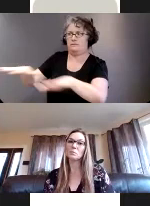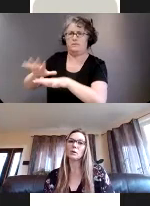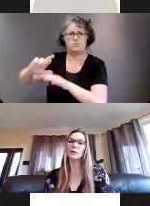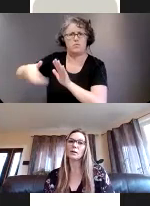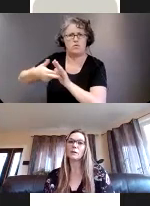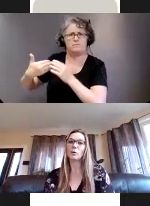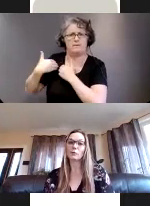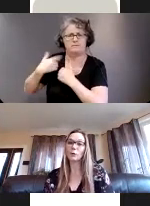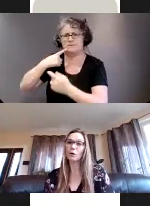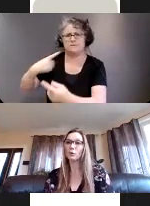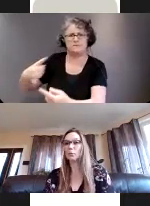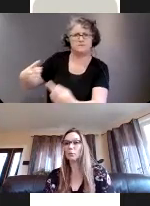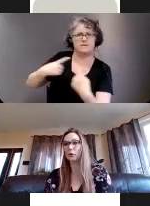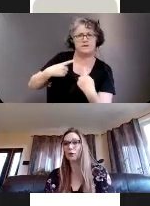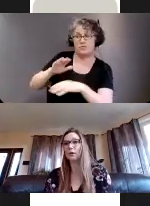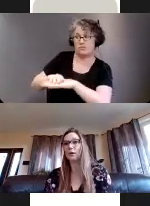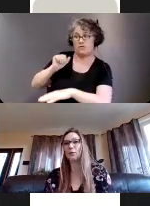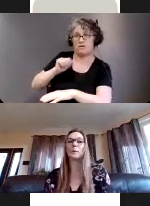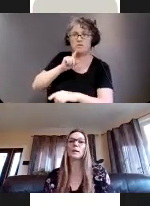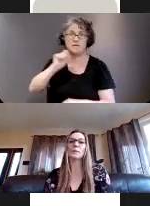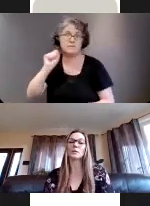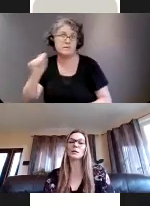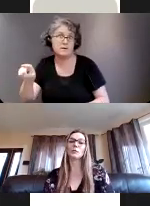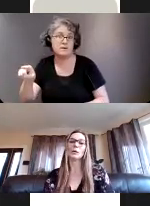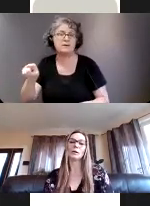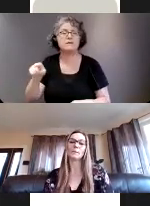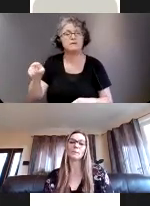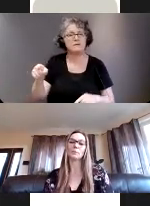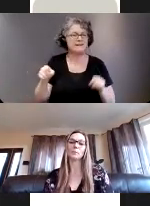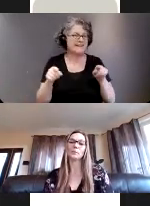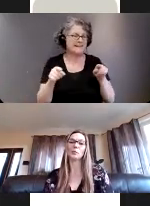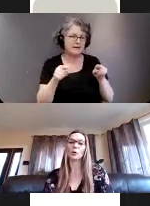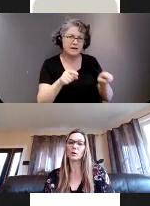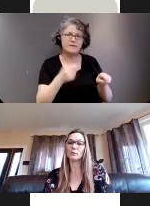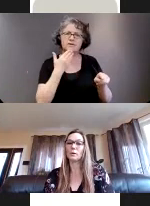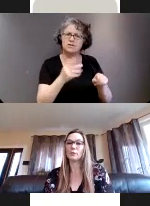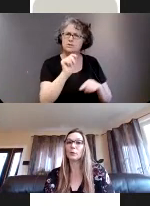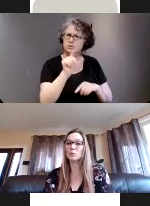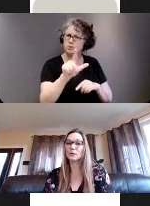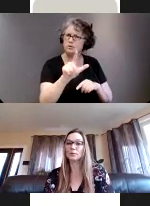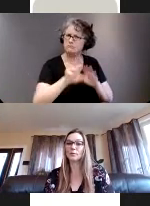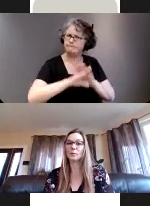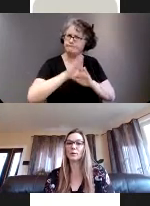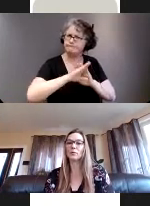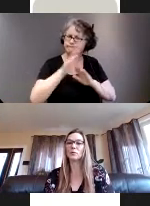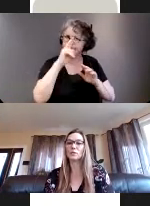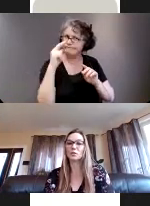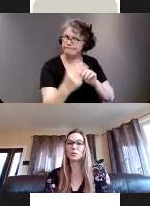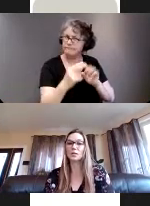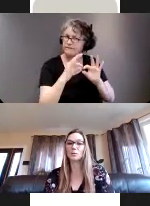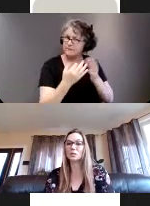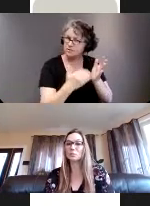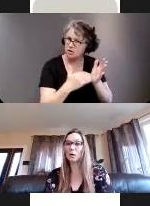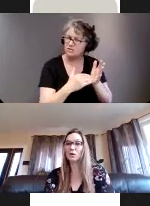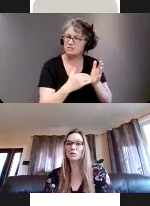in responding, or if you call a report, they will be able to give you more of their perspective from a family